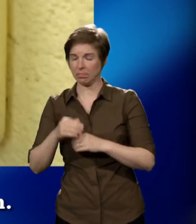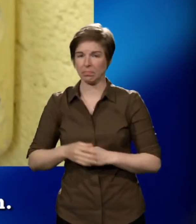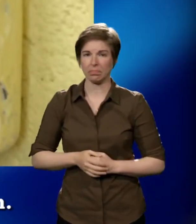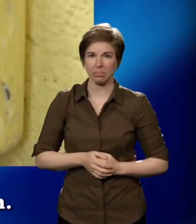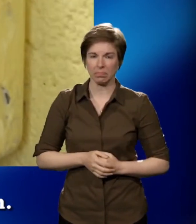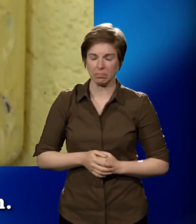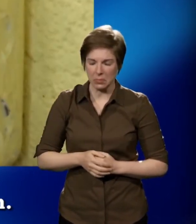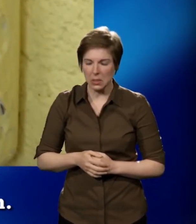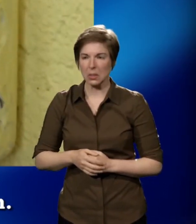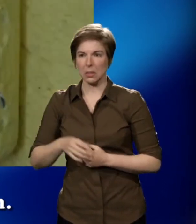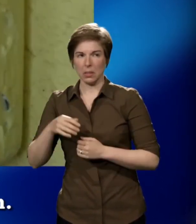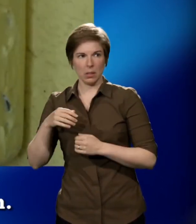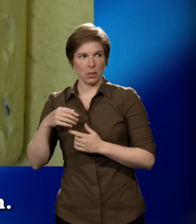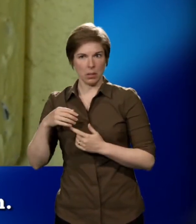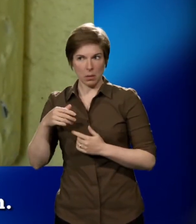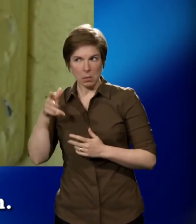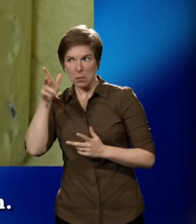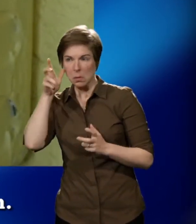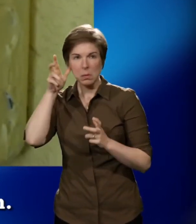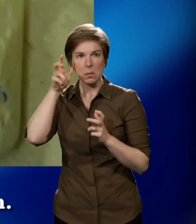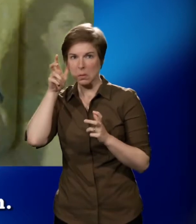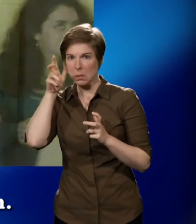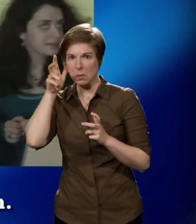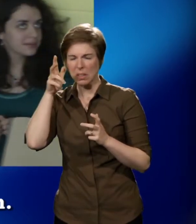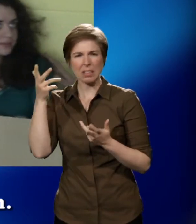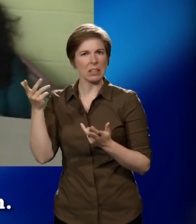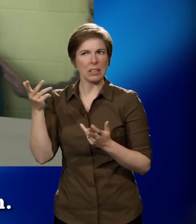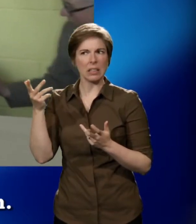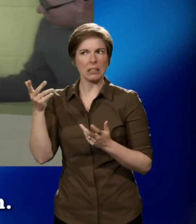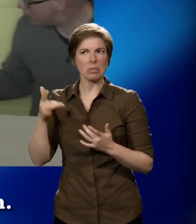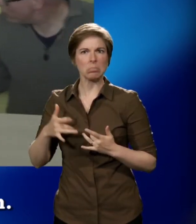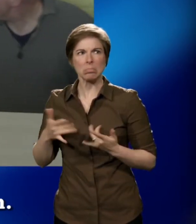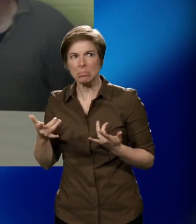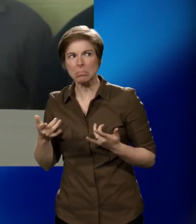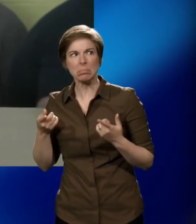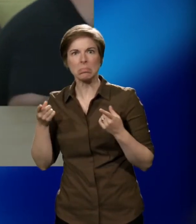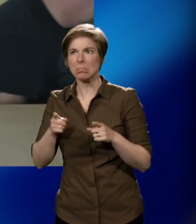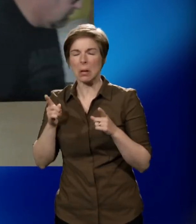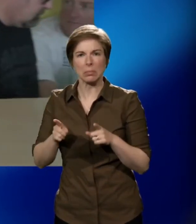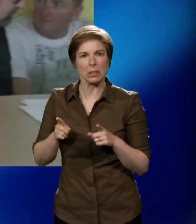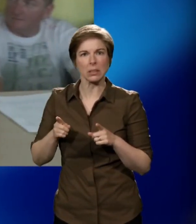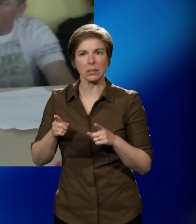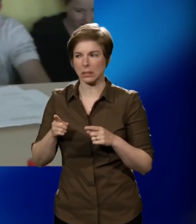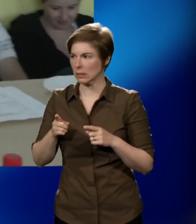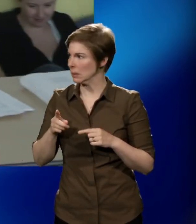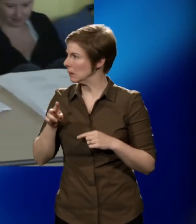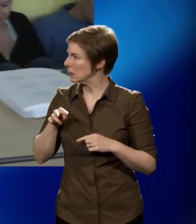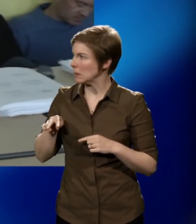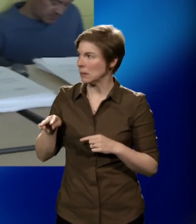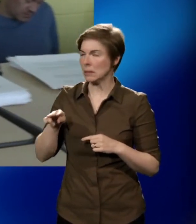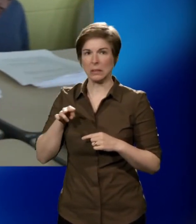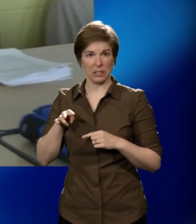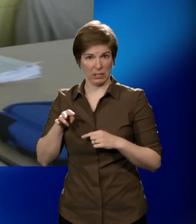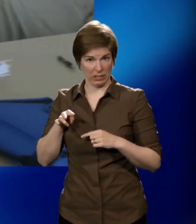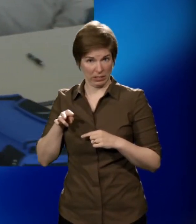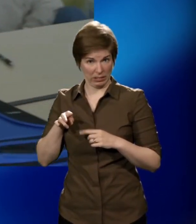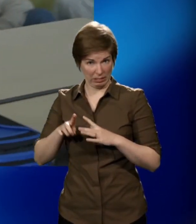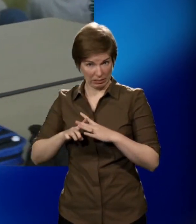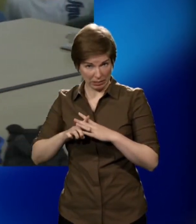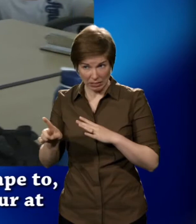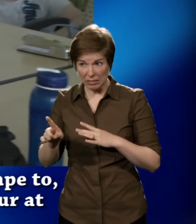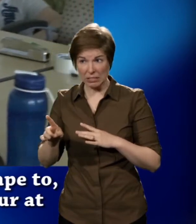you're there, listen, try to figure out what's going on. Look and take an inventory of